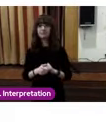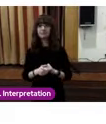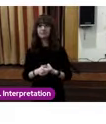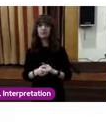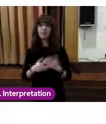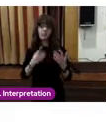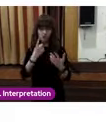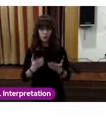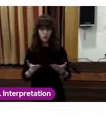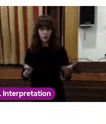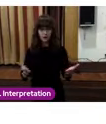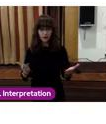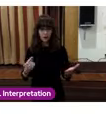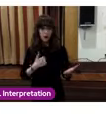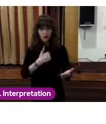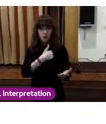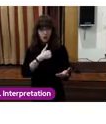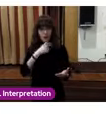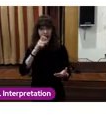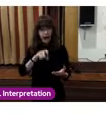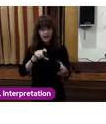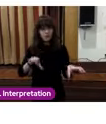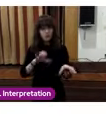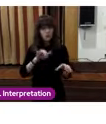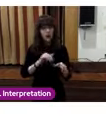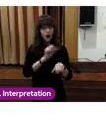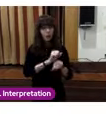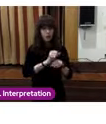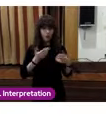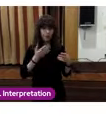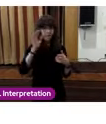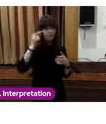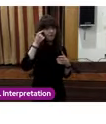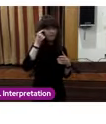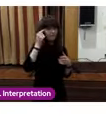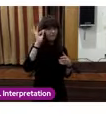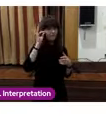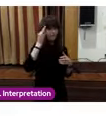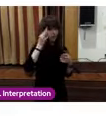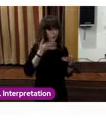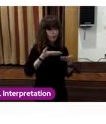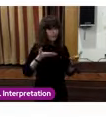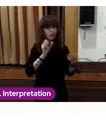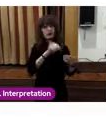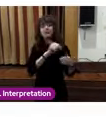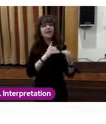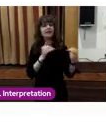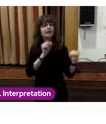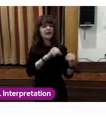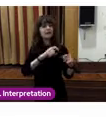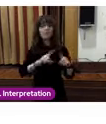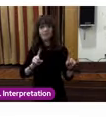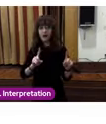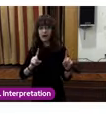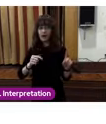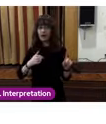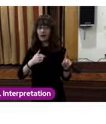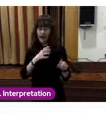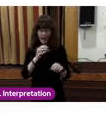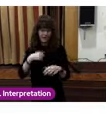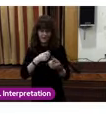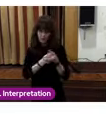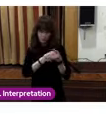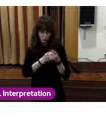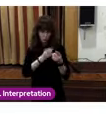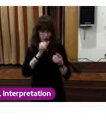things, we have to do that work on the federal level, even if that requires investigations on the federal level. I'm fully supportive of